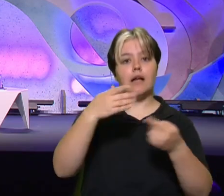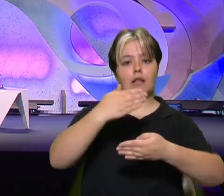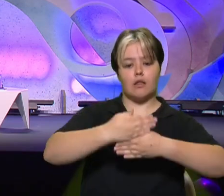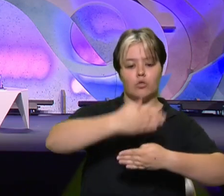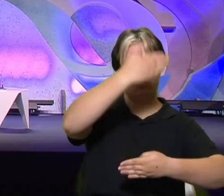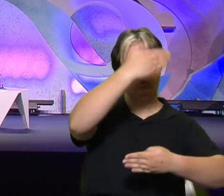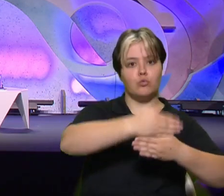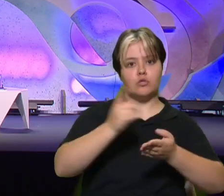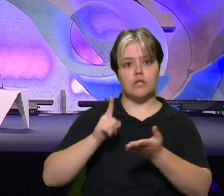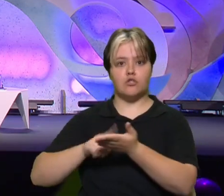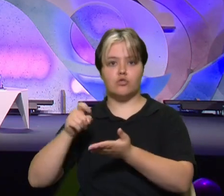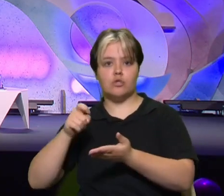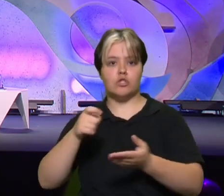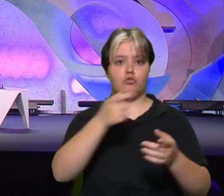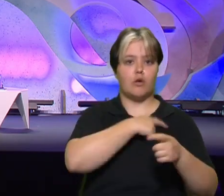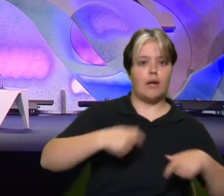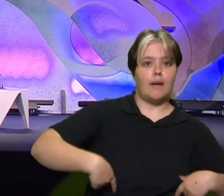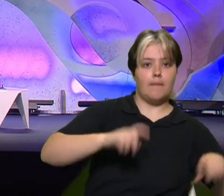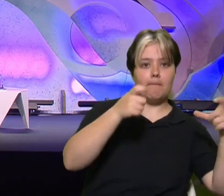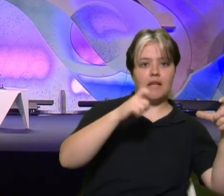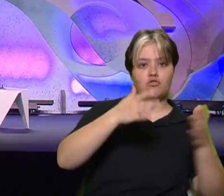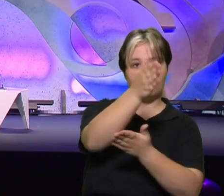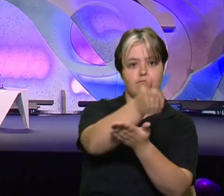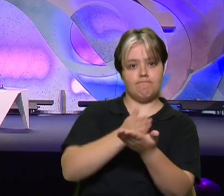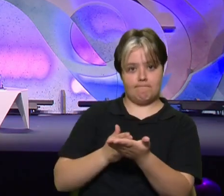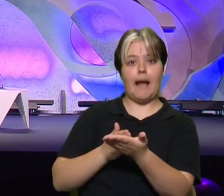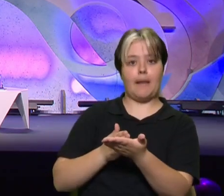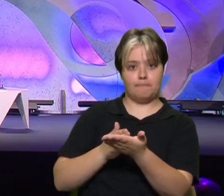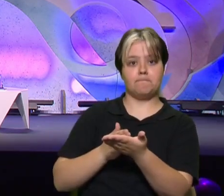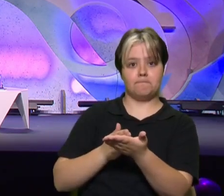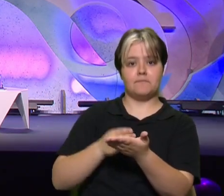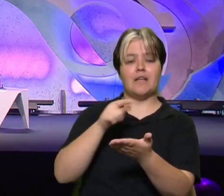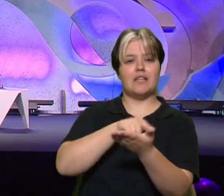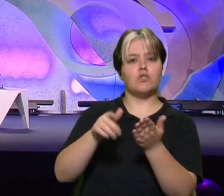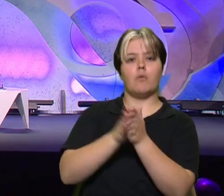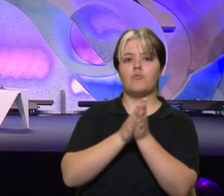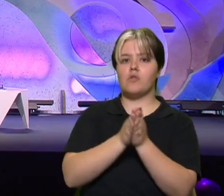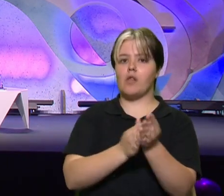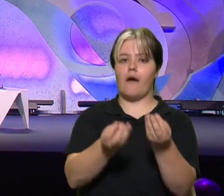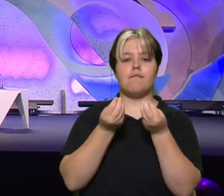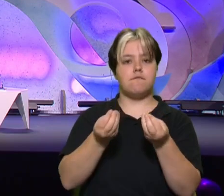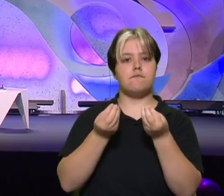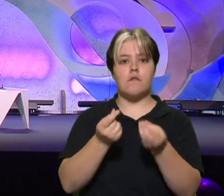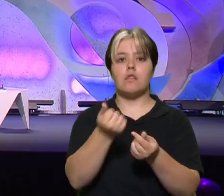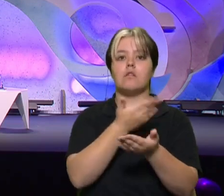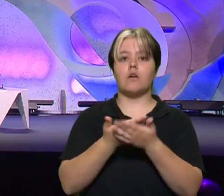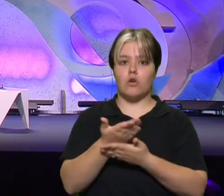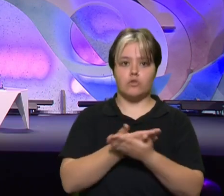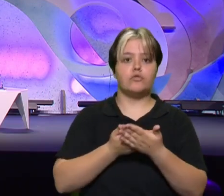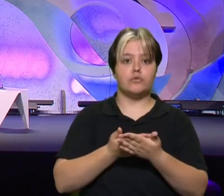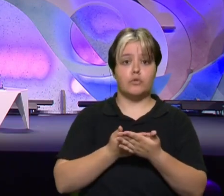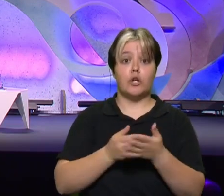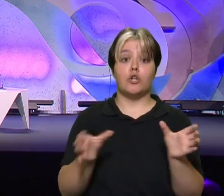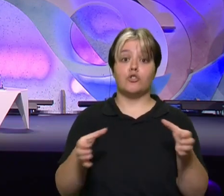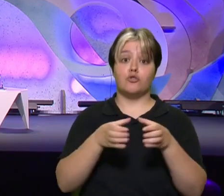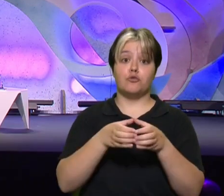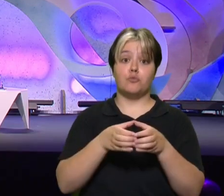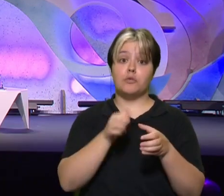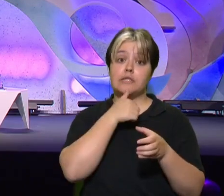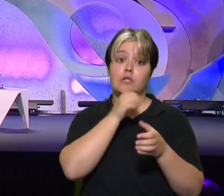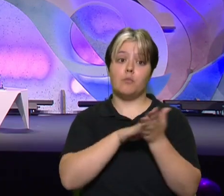for the world of the border between Mexico and the United States. So this was a very good business